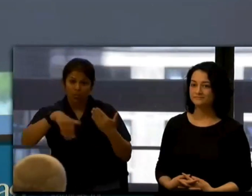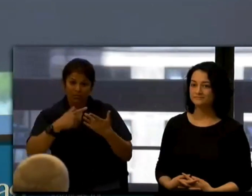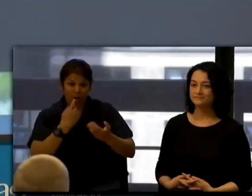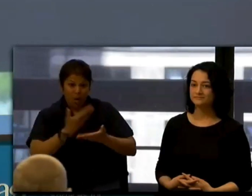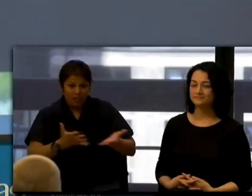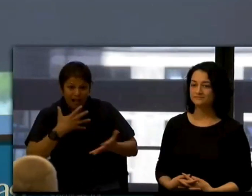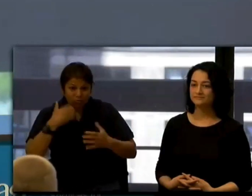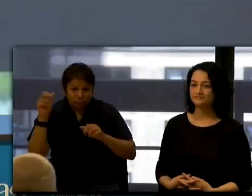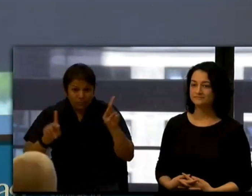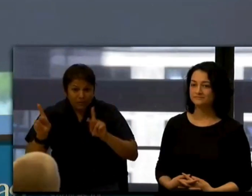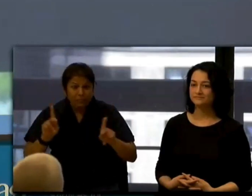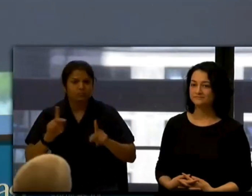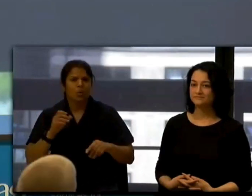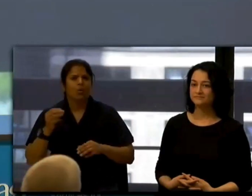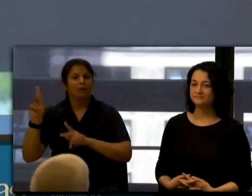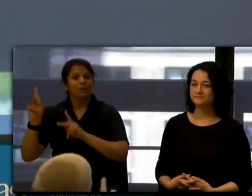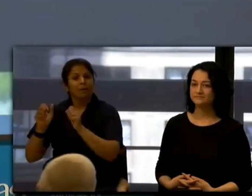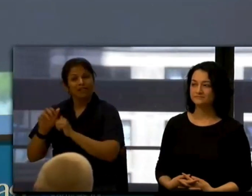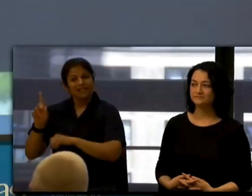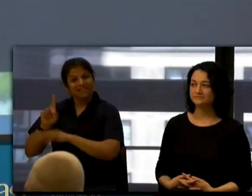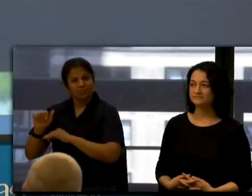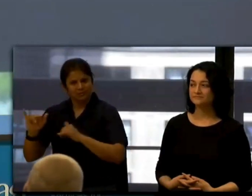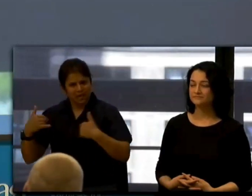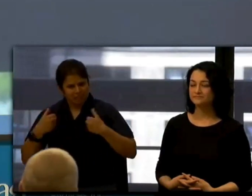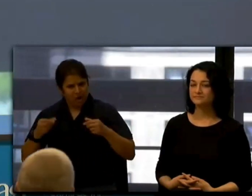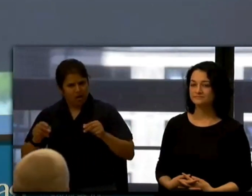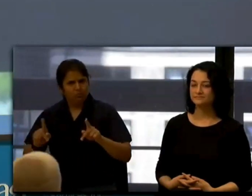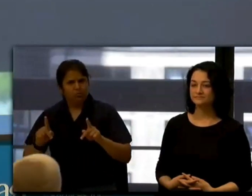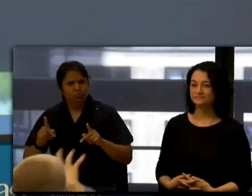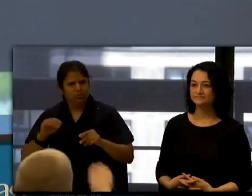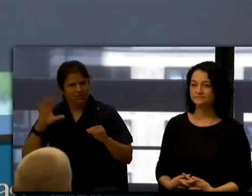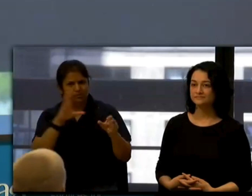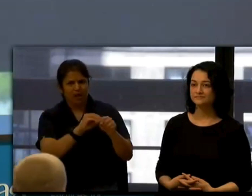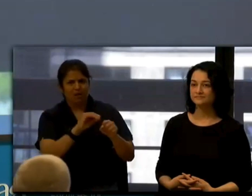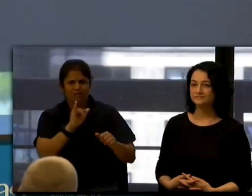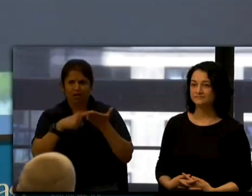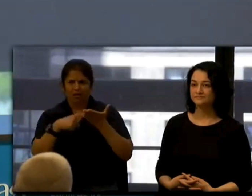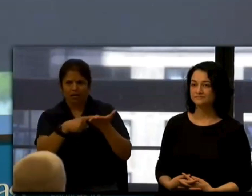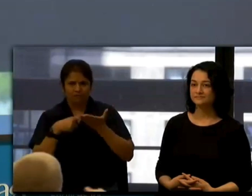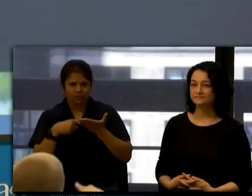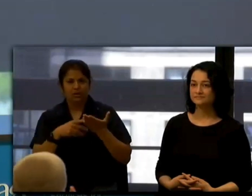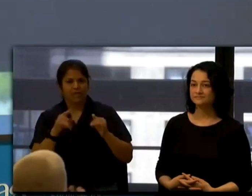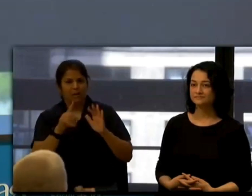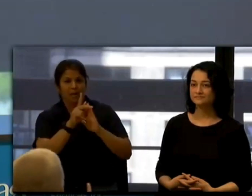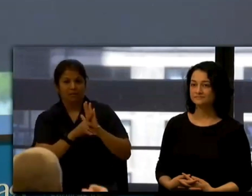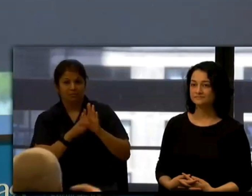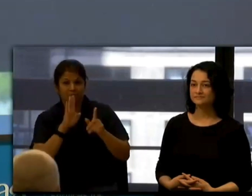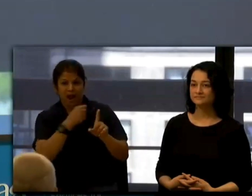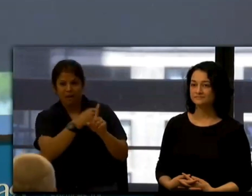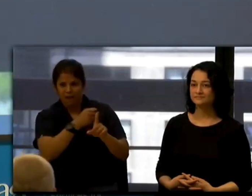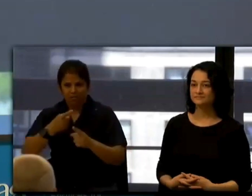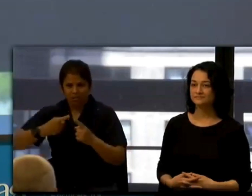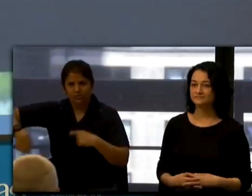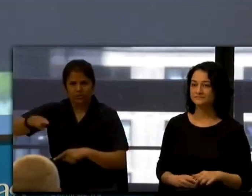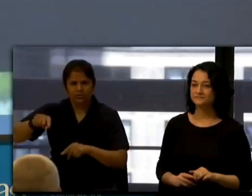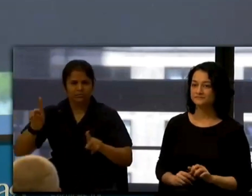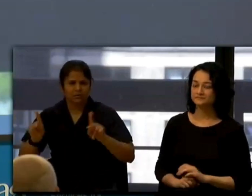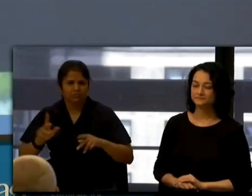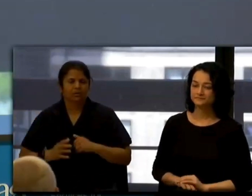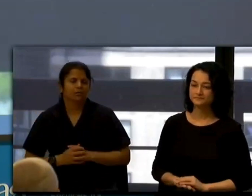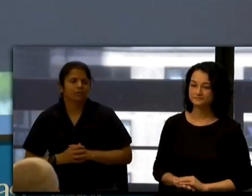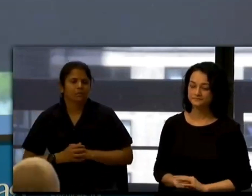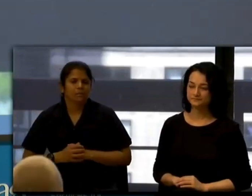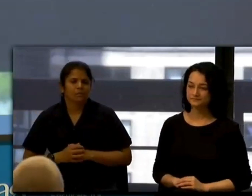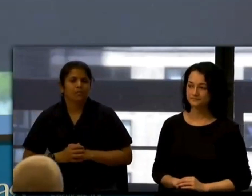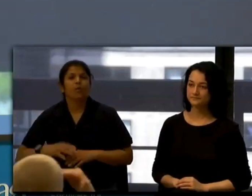with disabilities have a seat at the table on policies that impact them. We know both older adults